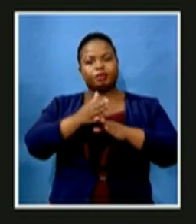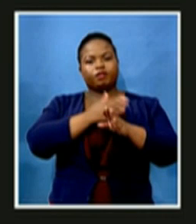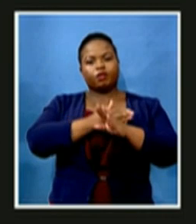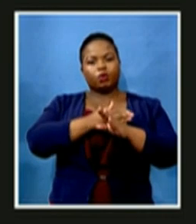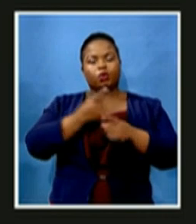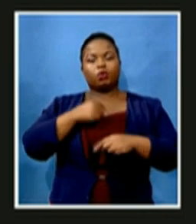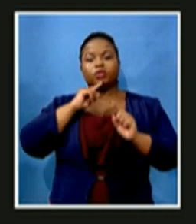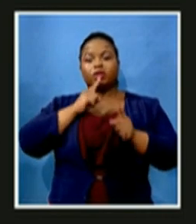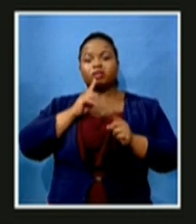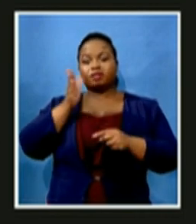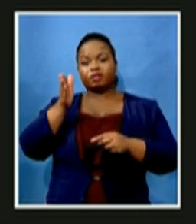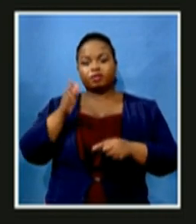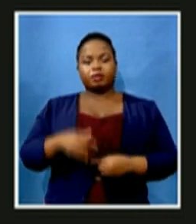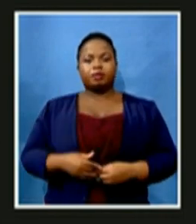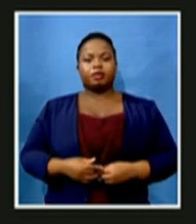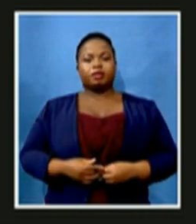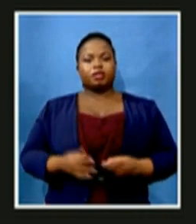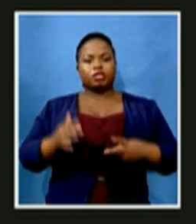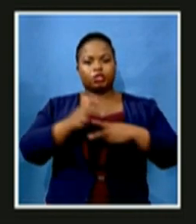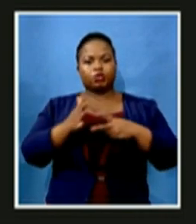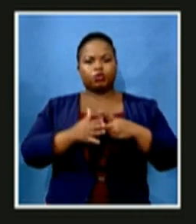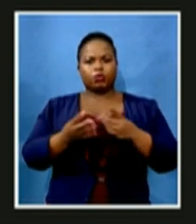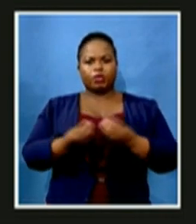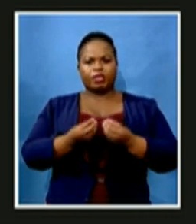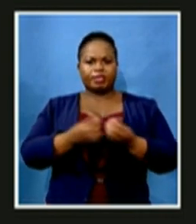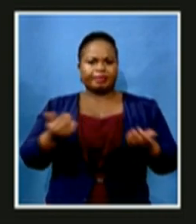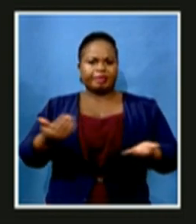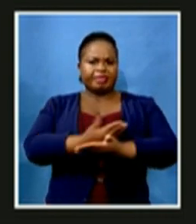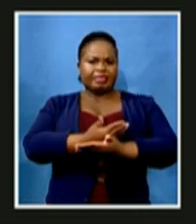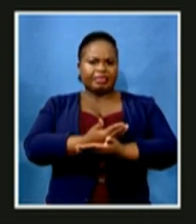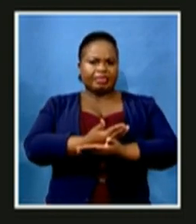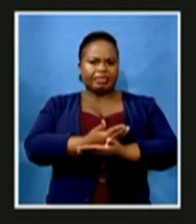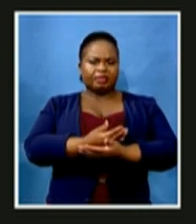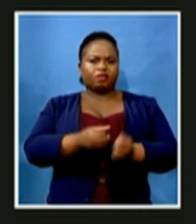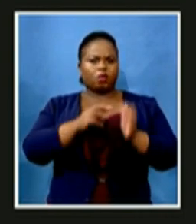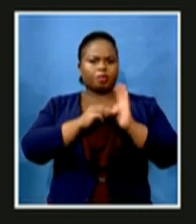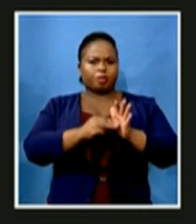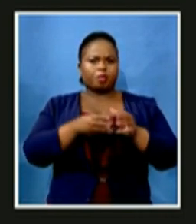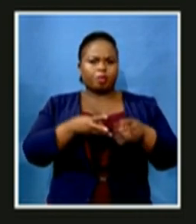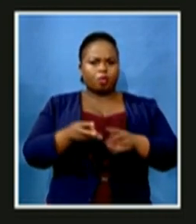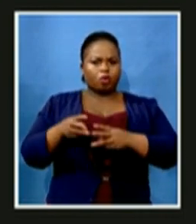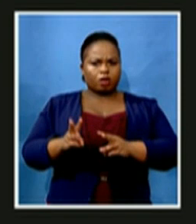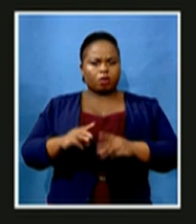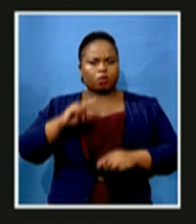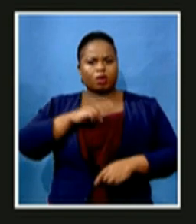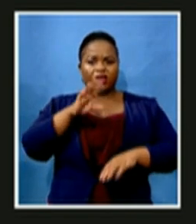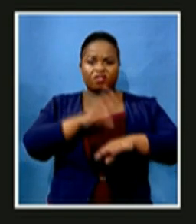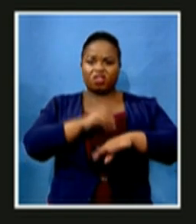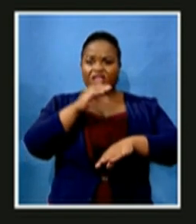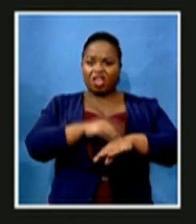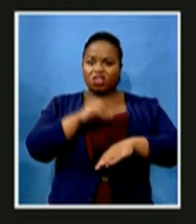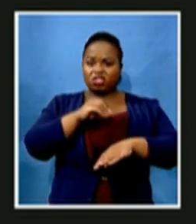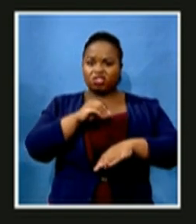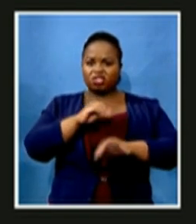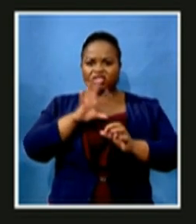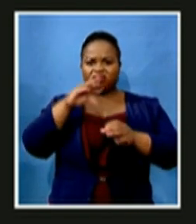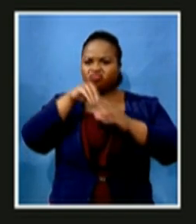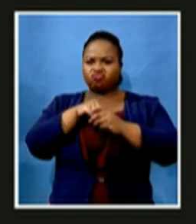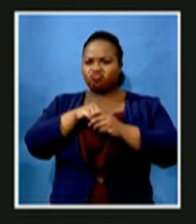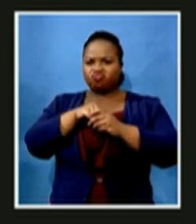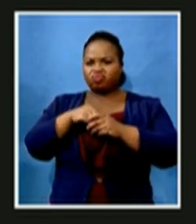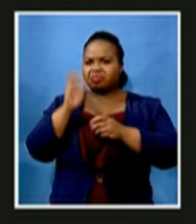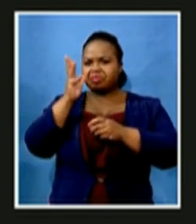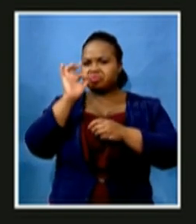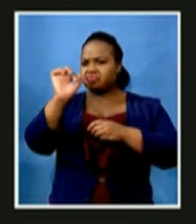miss in terms of the models. The one is that age is not factored in. If we consider that as of